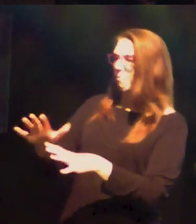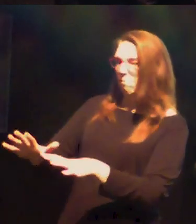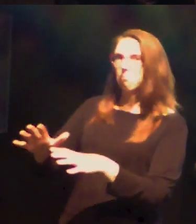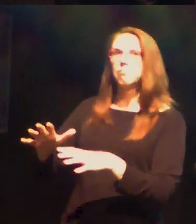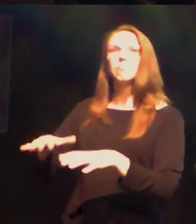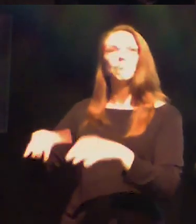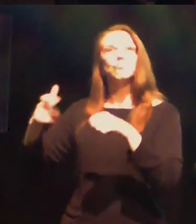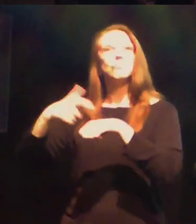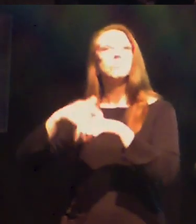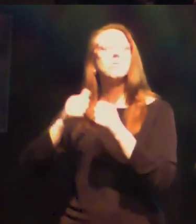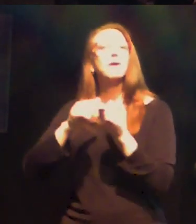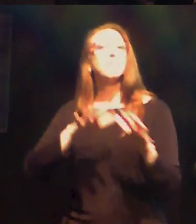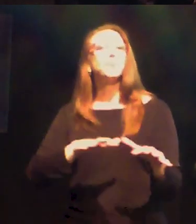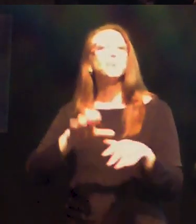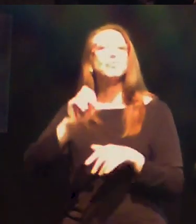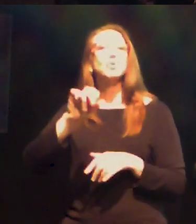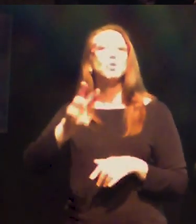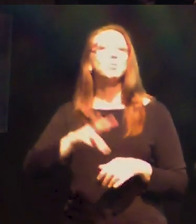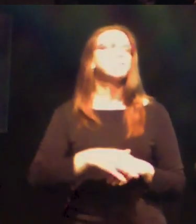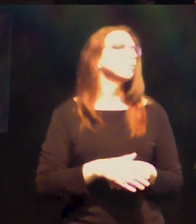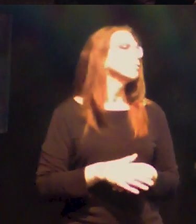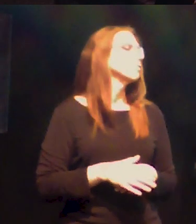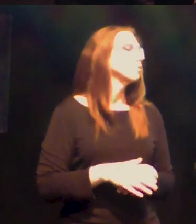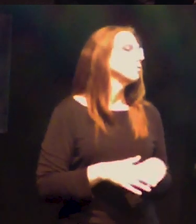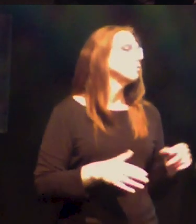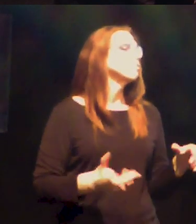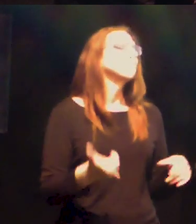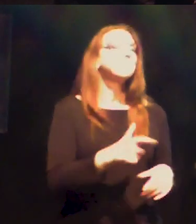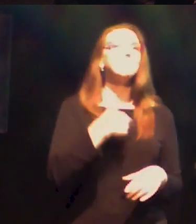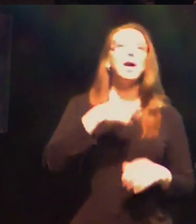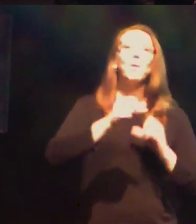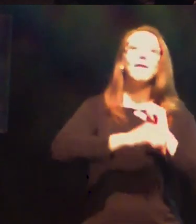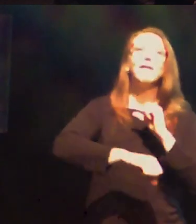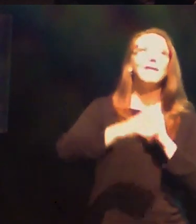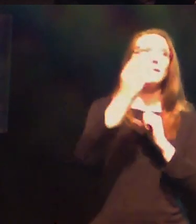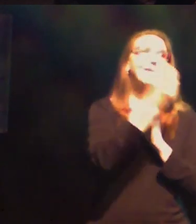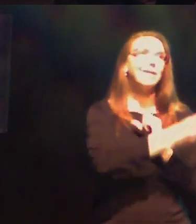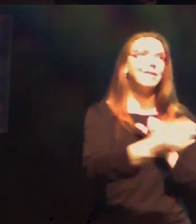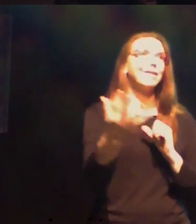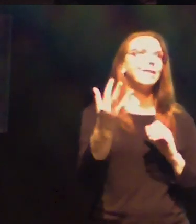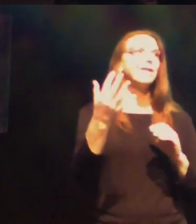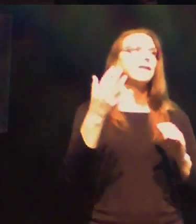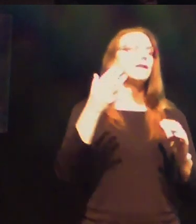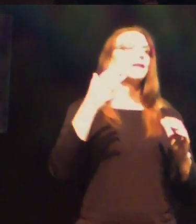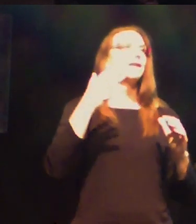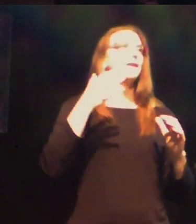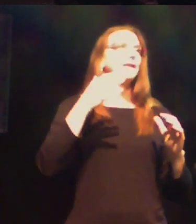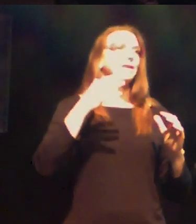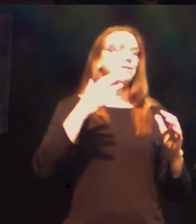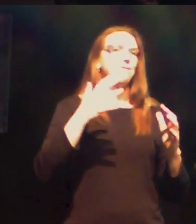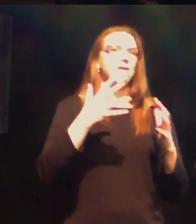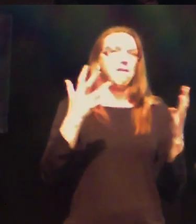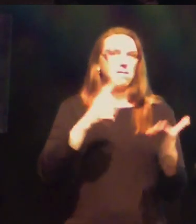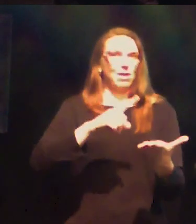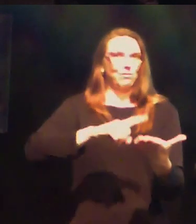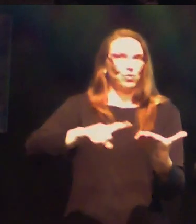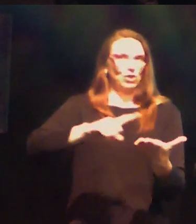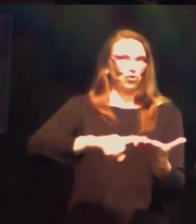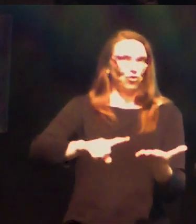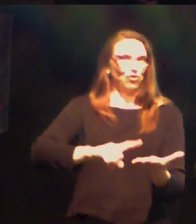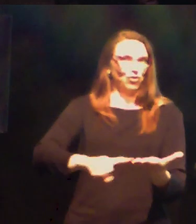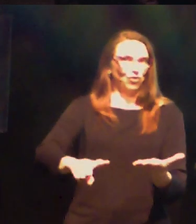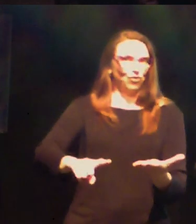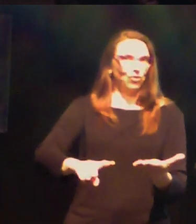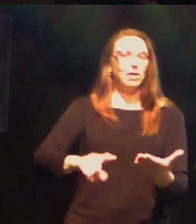crew. I'm just going to extend that a little bit and just share that, you know, there's a lot of research in